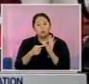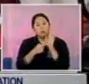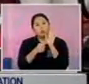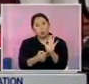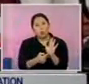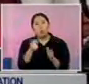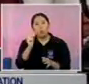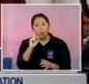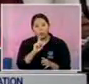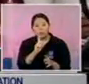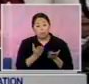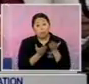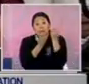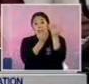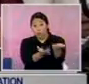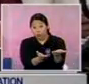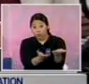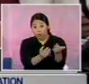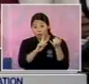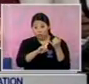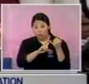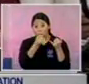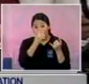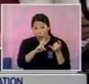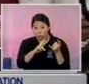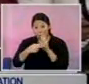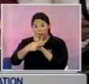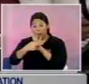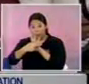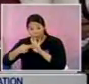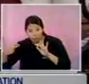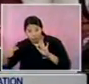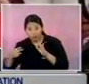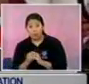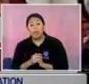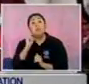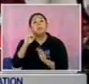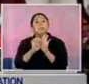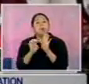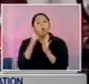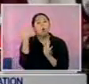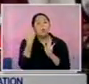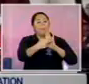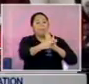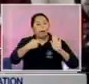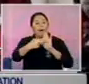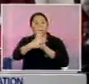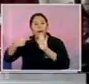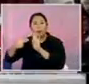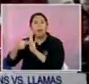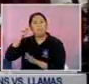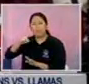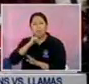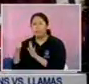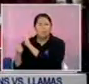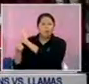formal offer of evidence. When we are just in the marking stage, by all means, this should not be paraded. And I beg to disagree when the statement